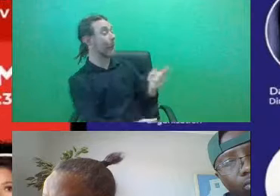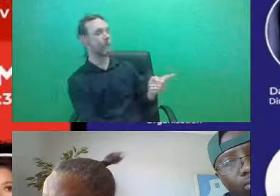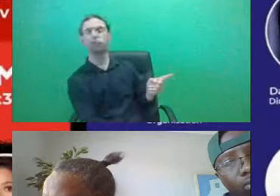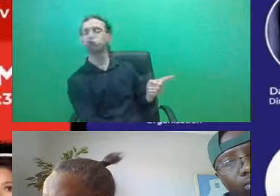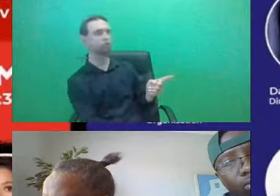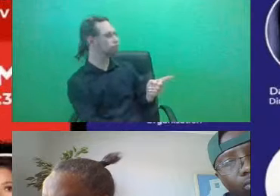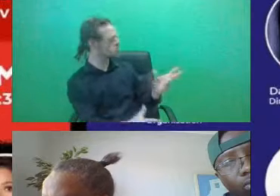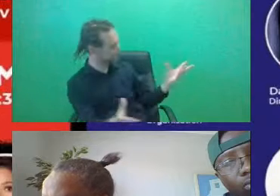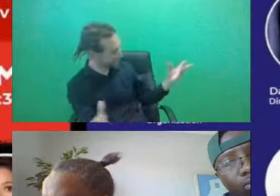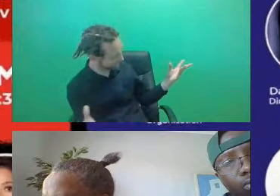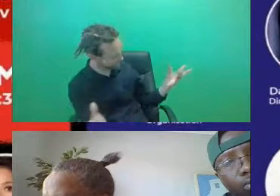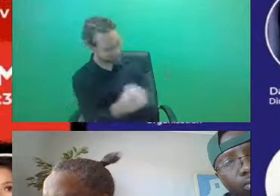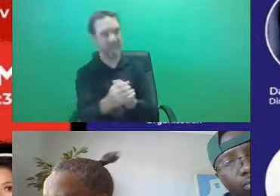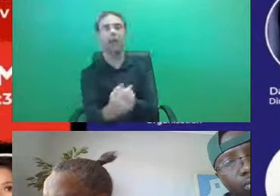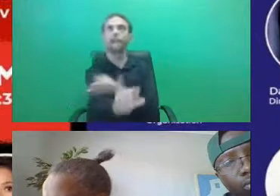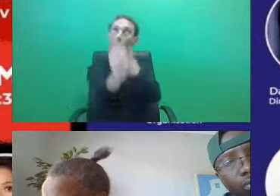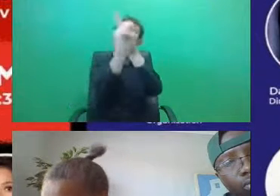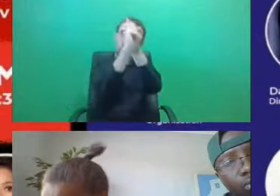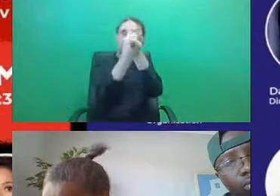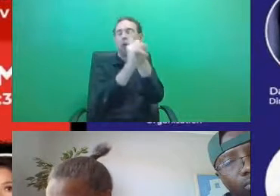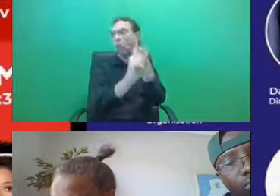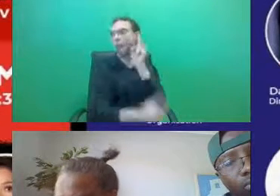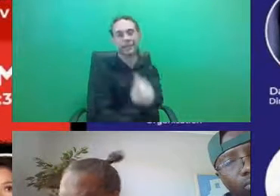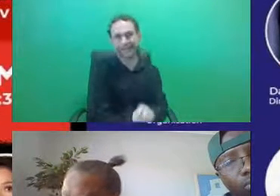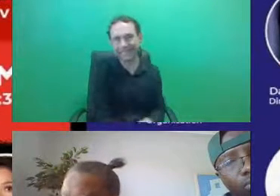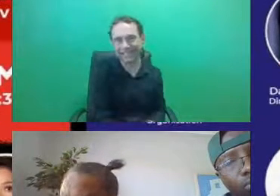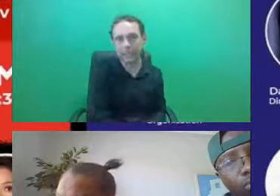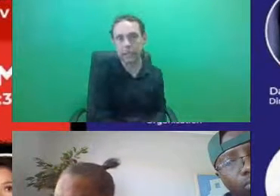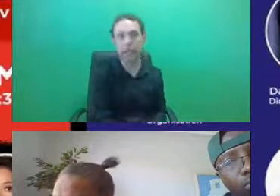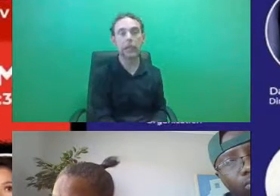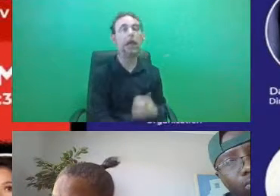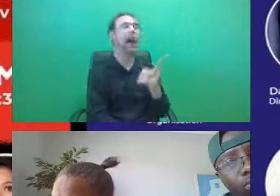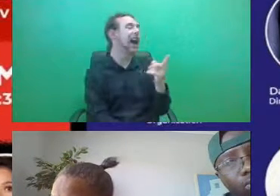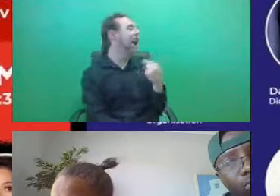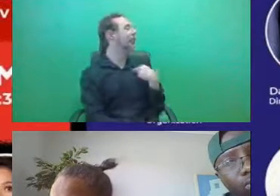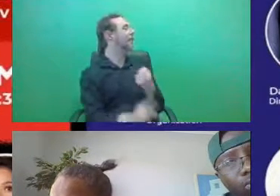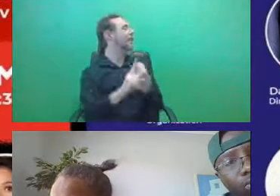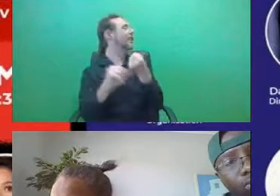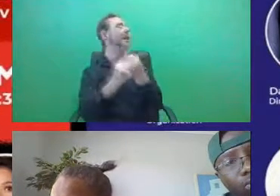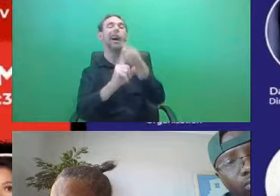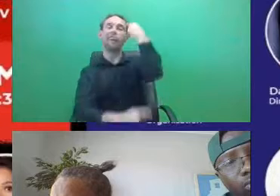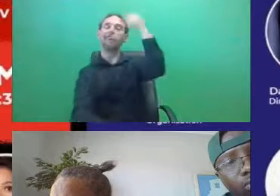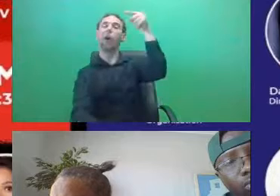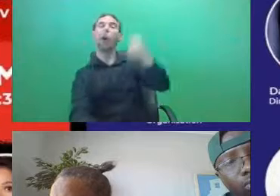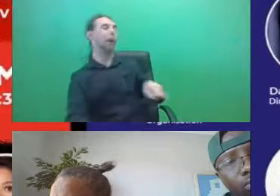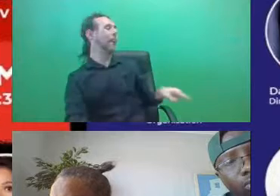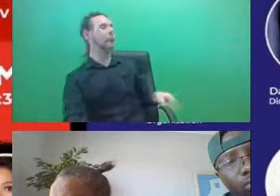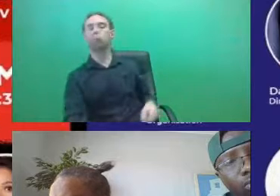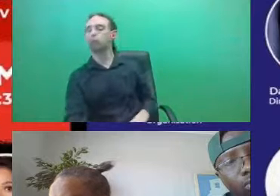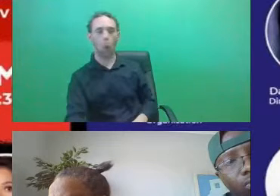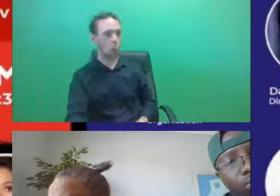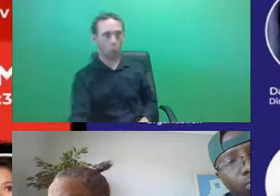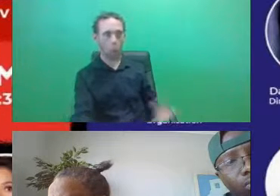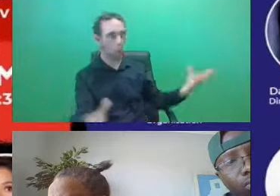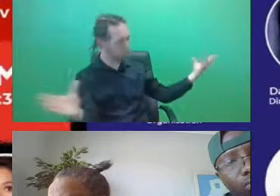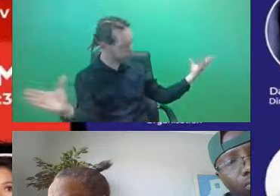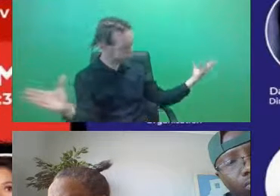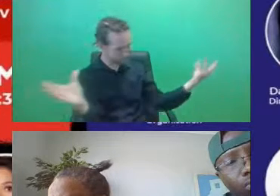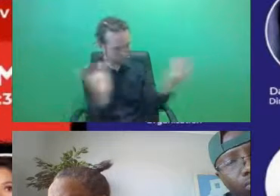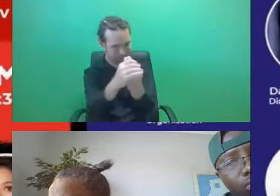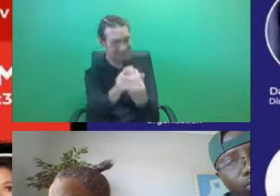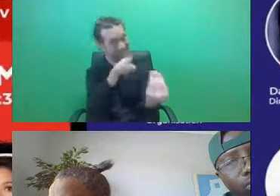be included within this approach. They have to be employed. That also counts within their right to employment. And